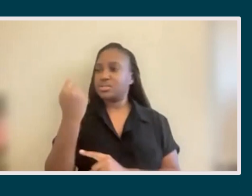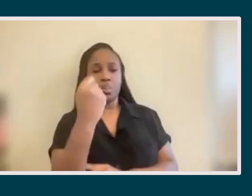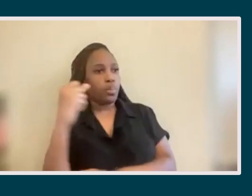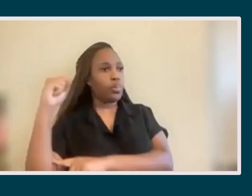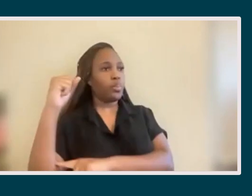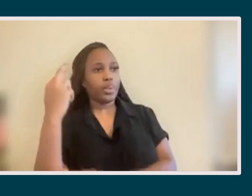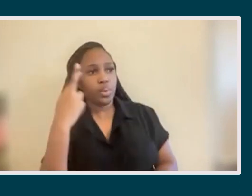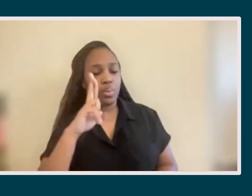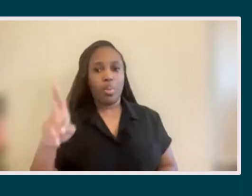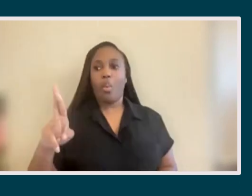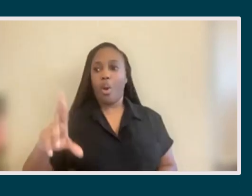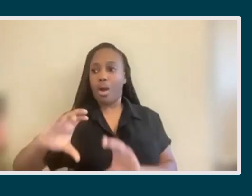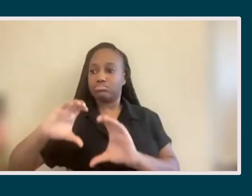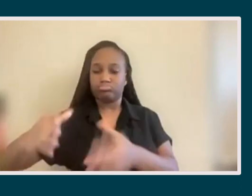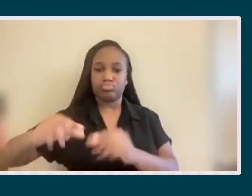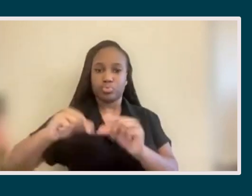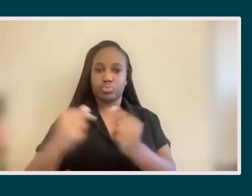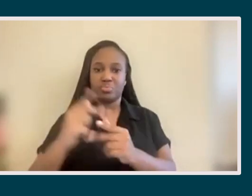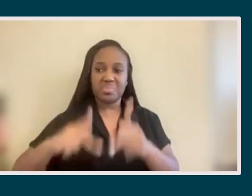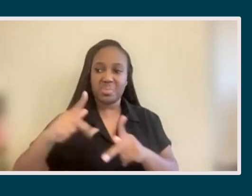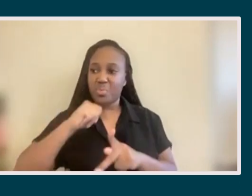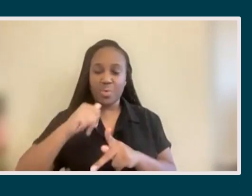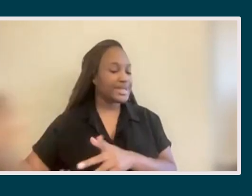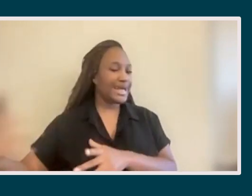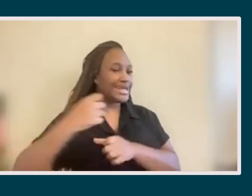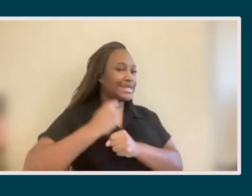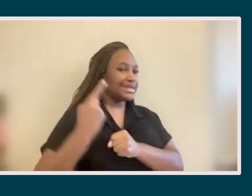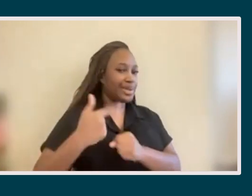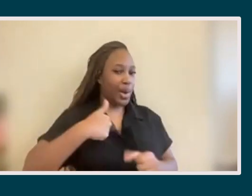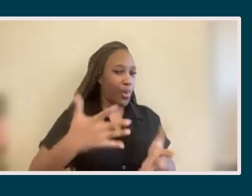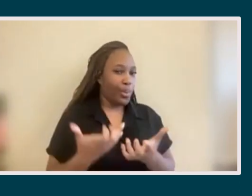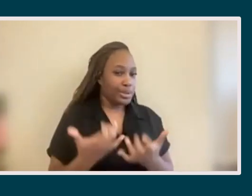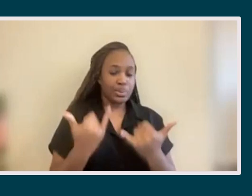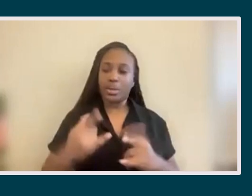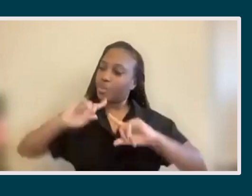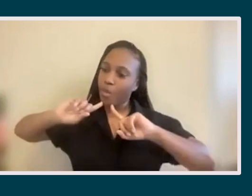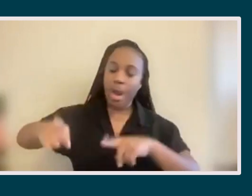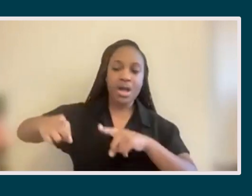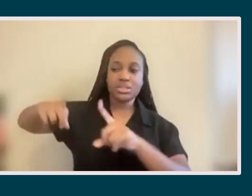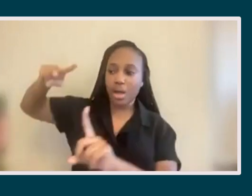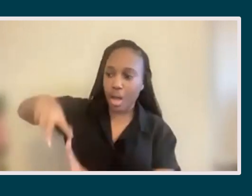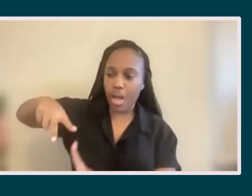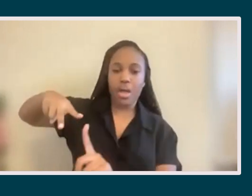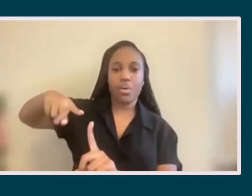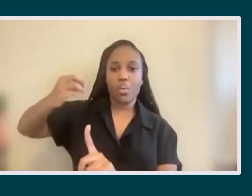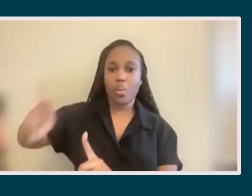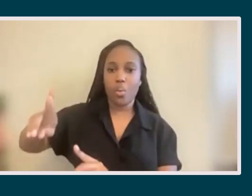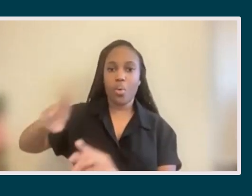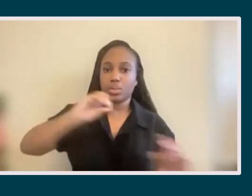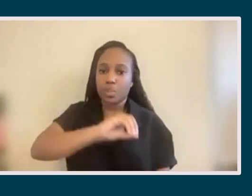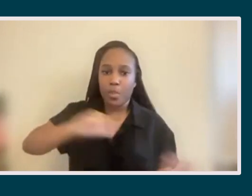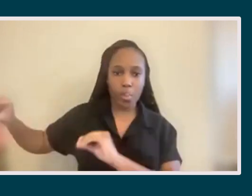this whatever is not giving me something that I want. And so my response should be to dehumanize them or to move away. And that